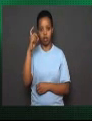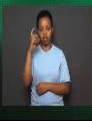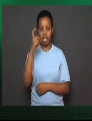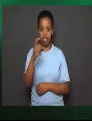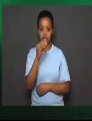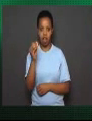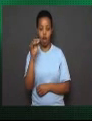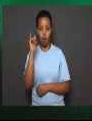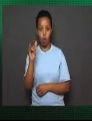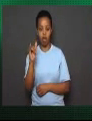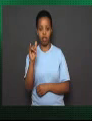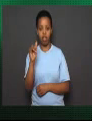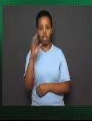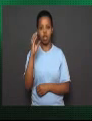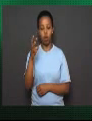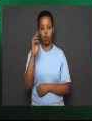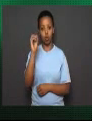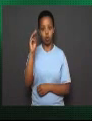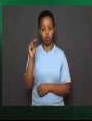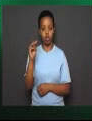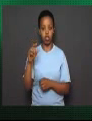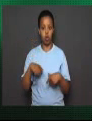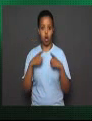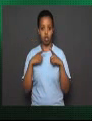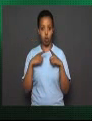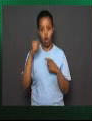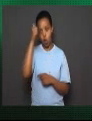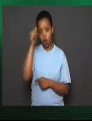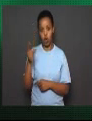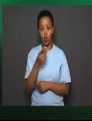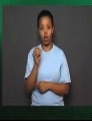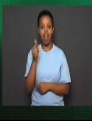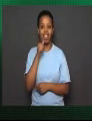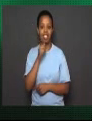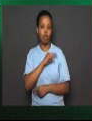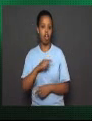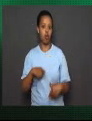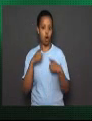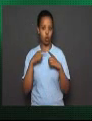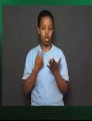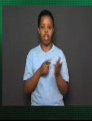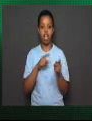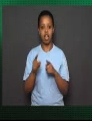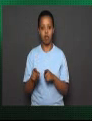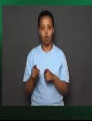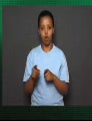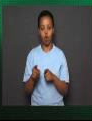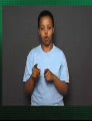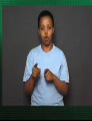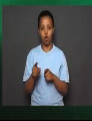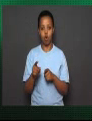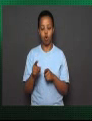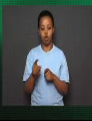chromosome develop into males with slightly female features. This is called